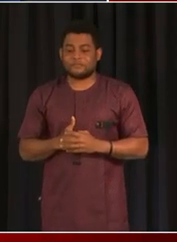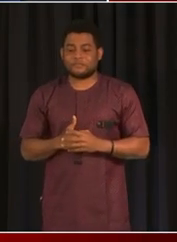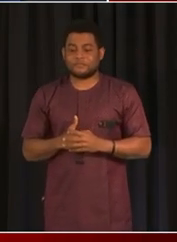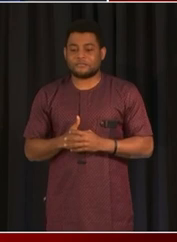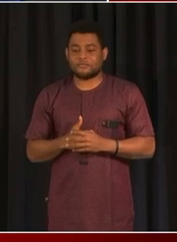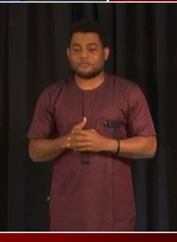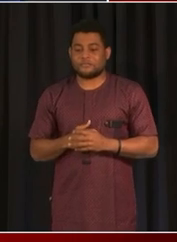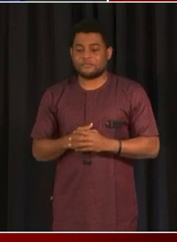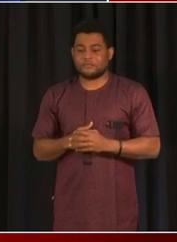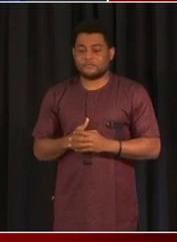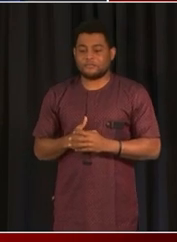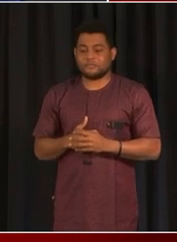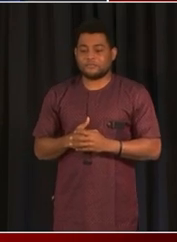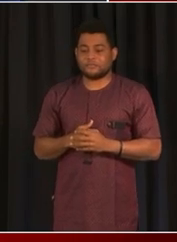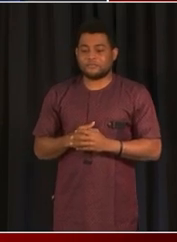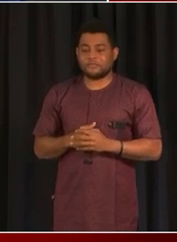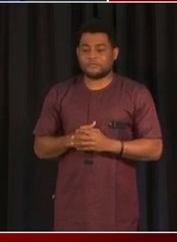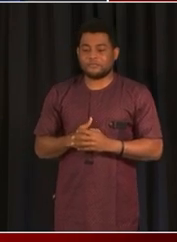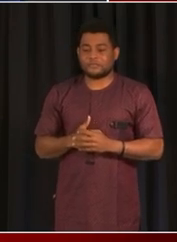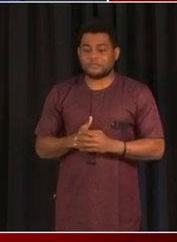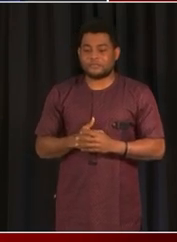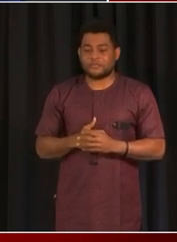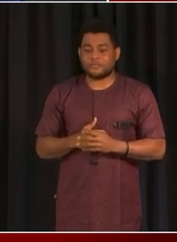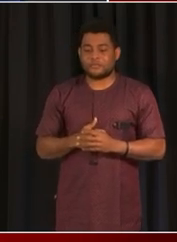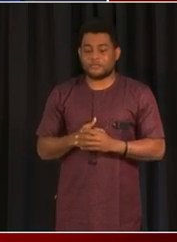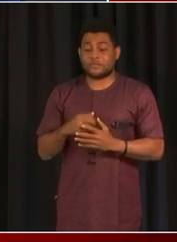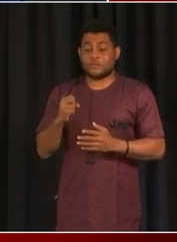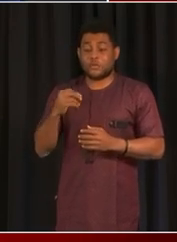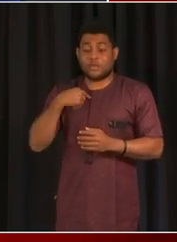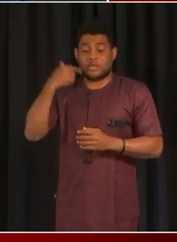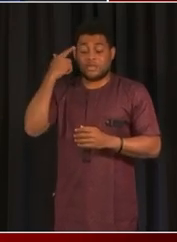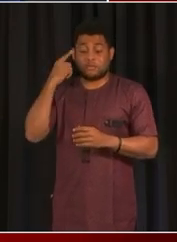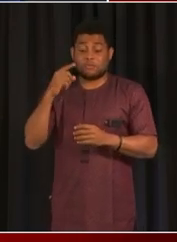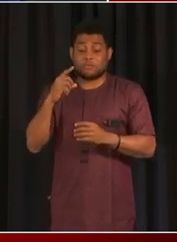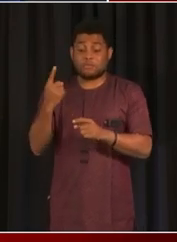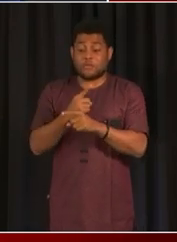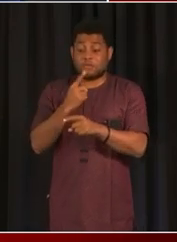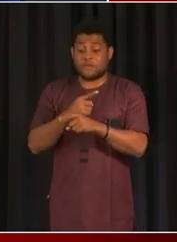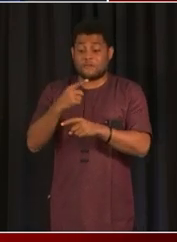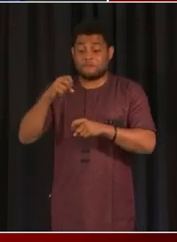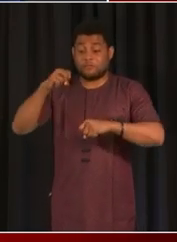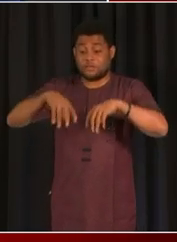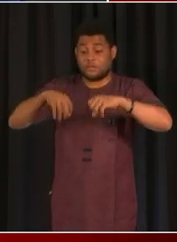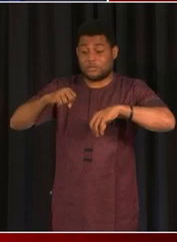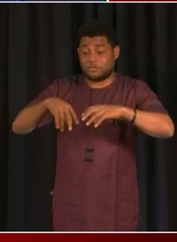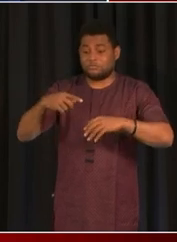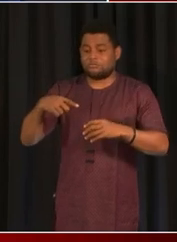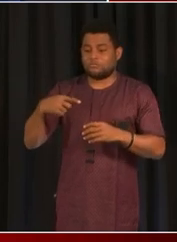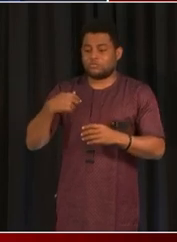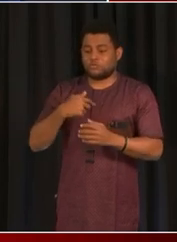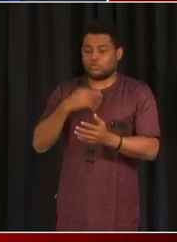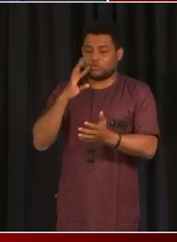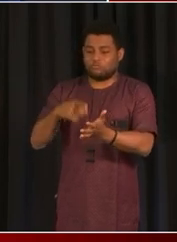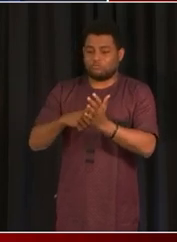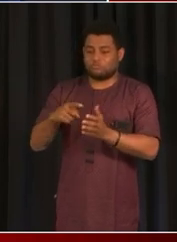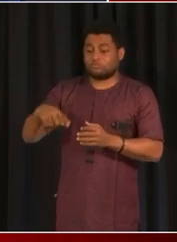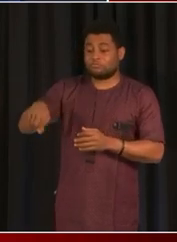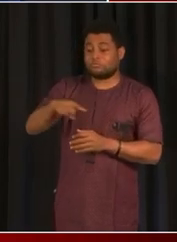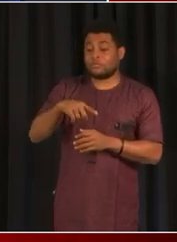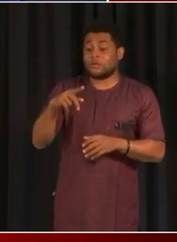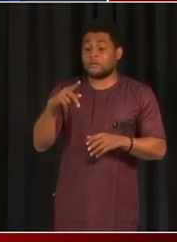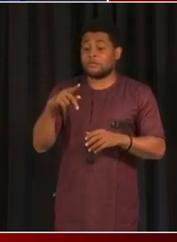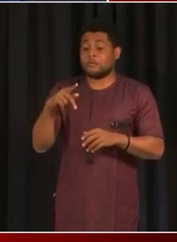today. And it's one that people have the authority and employers have the authority to do under the mayor's order, which is